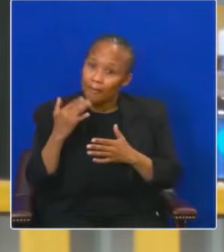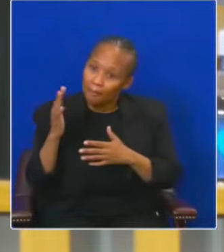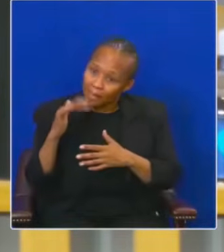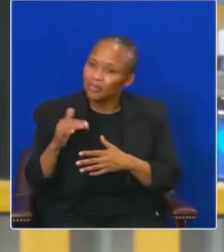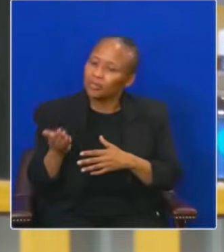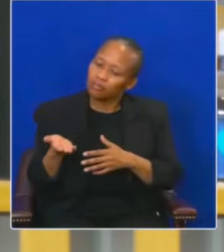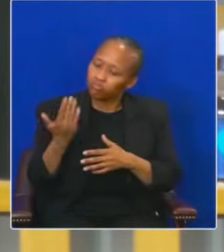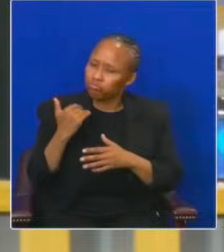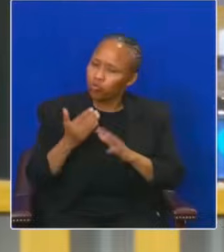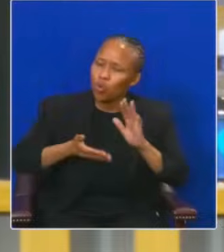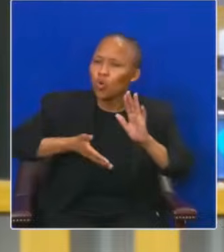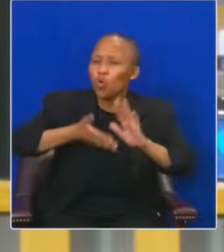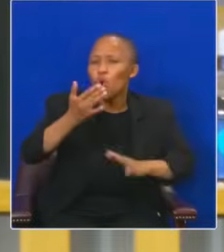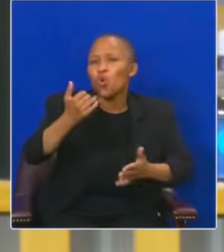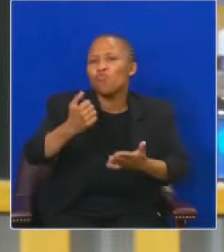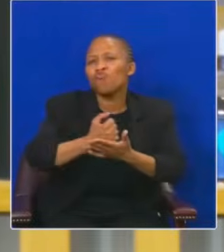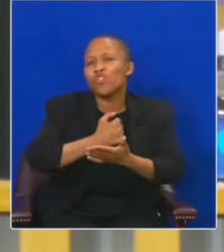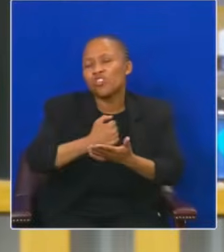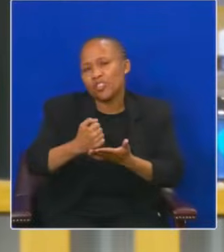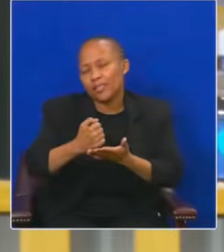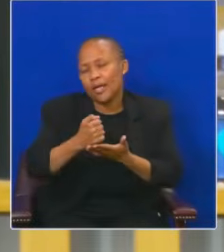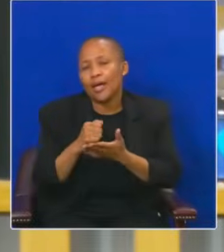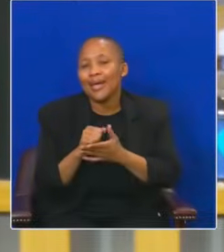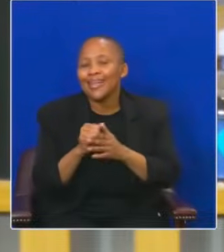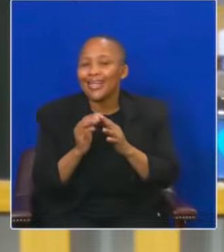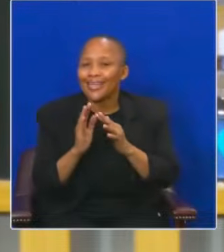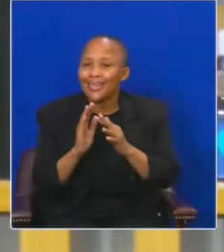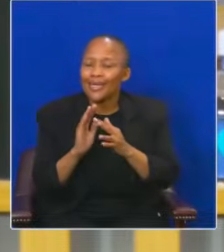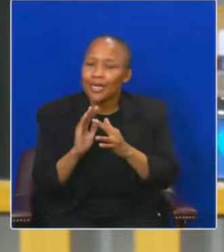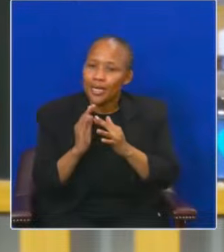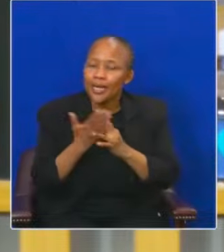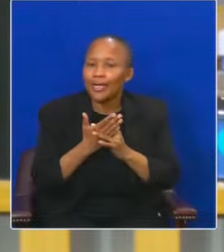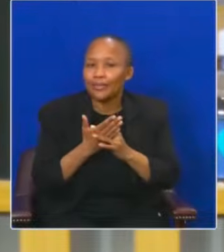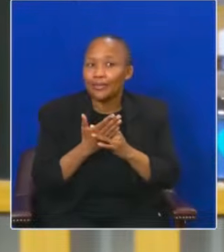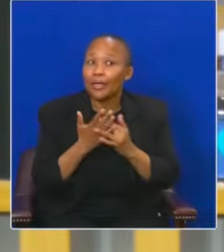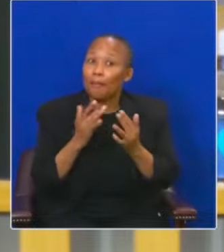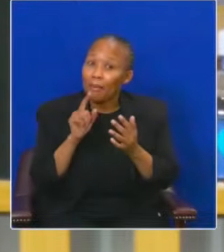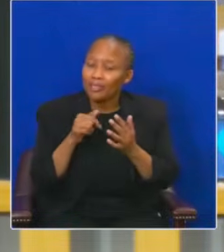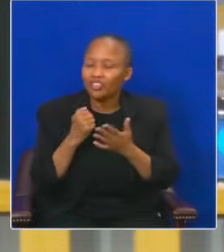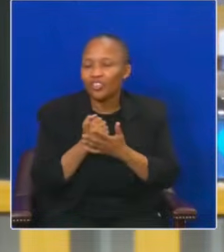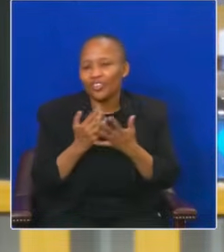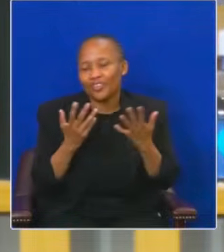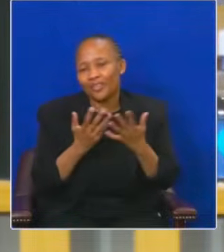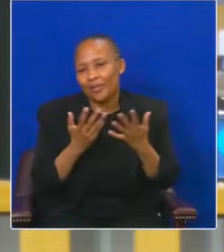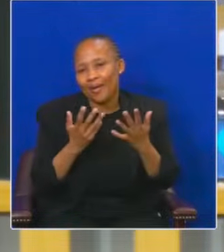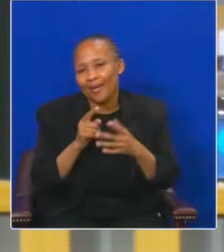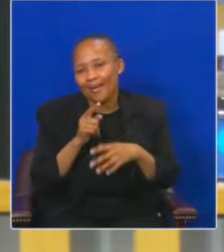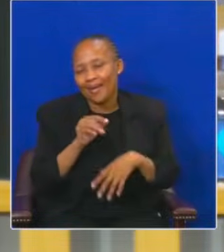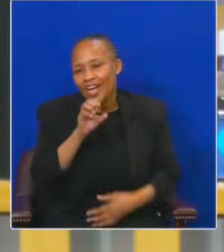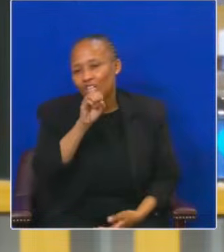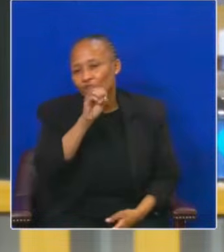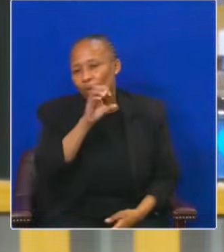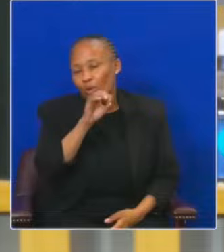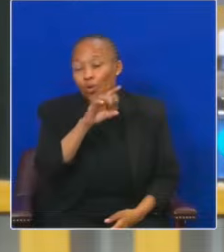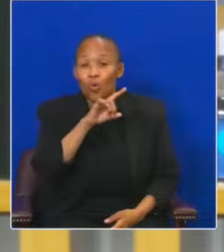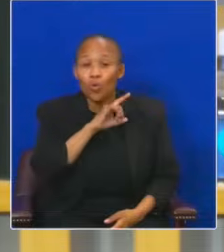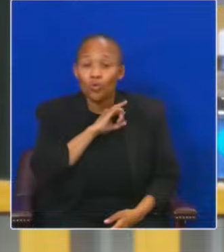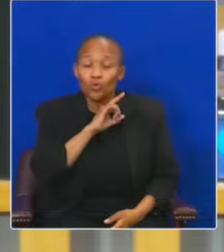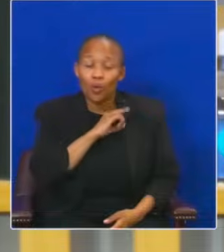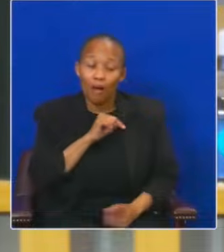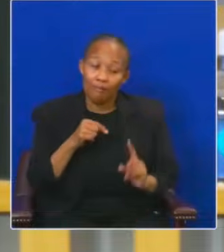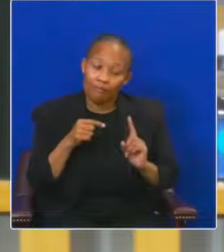the criminal case in Soweto, since he failed to register a case in